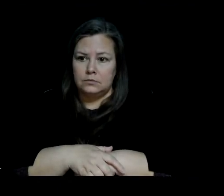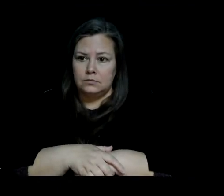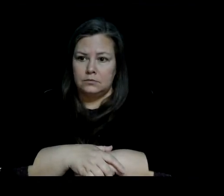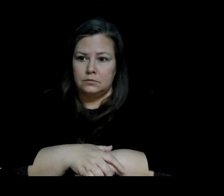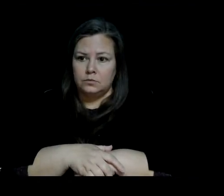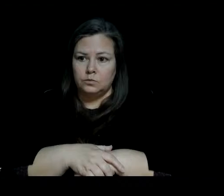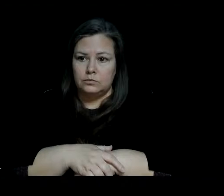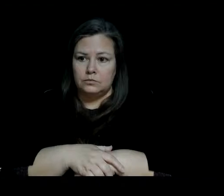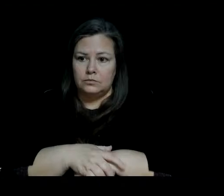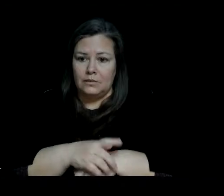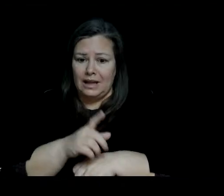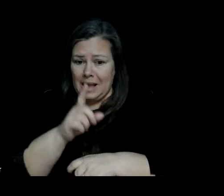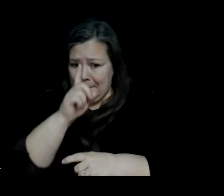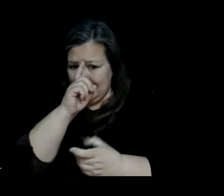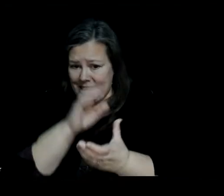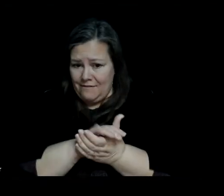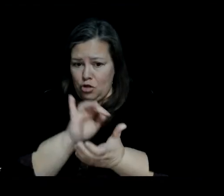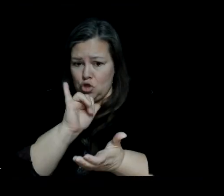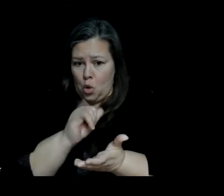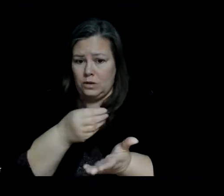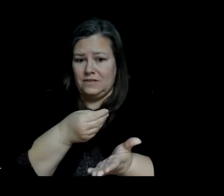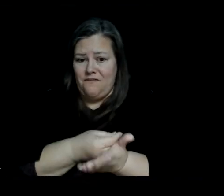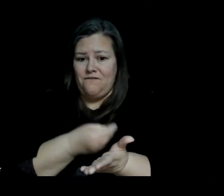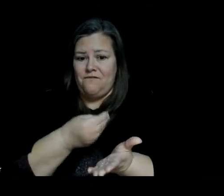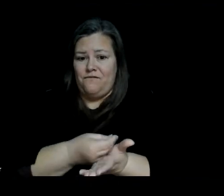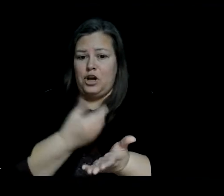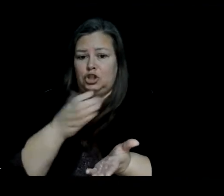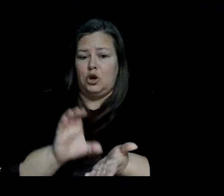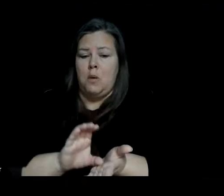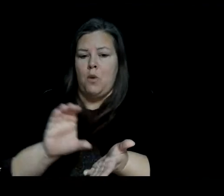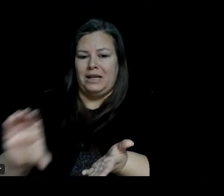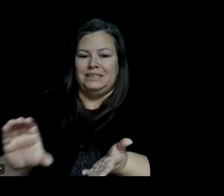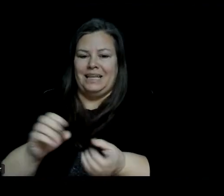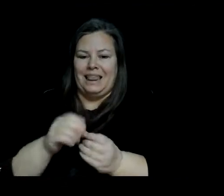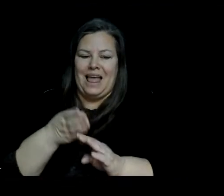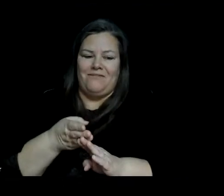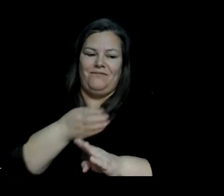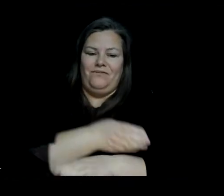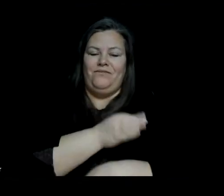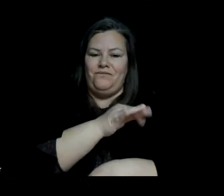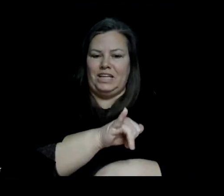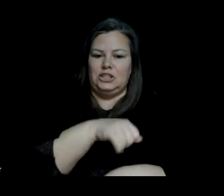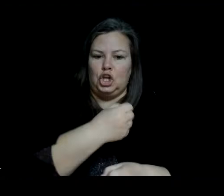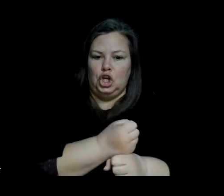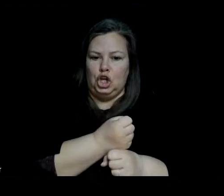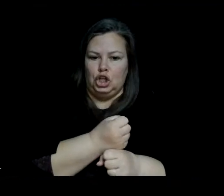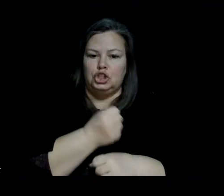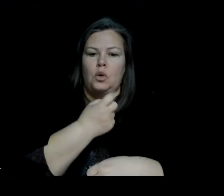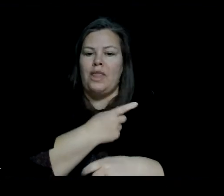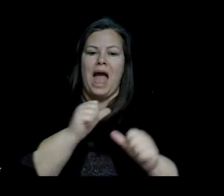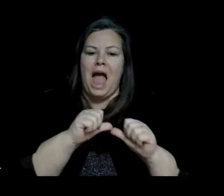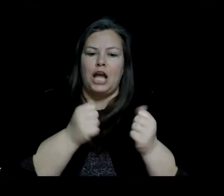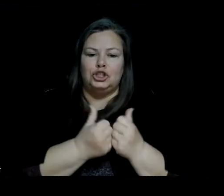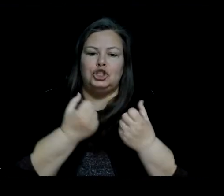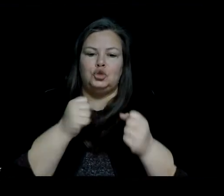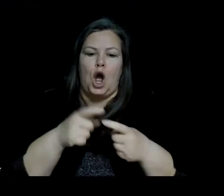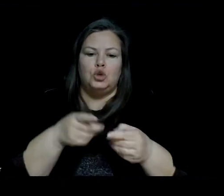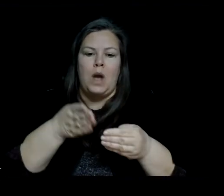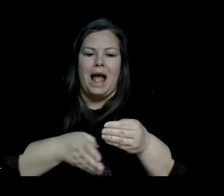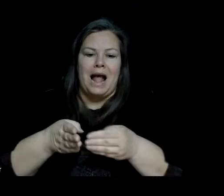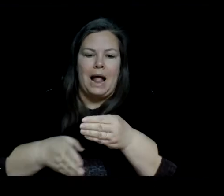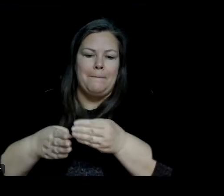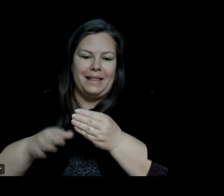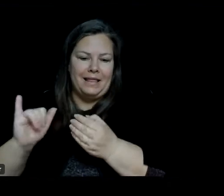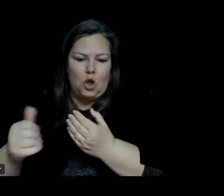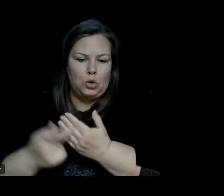I believe those funds were appropriated in a previous fiscal year, and that is, the agency is just trying to complete the project at this